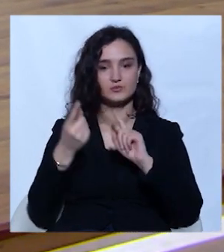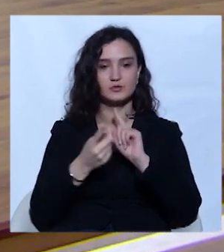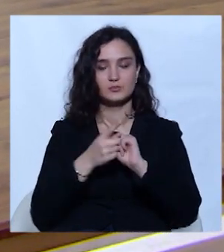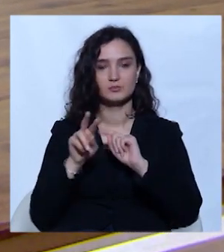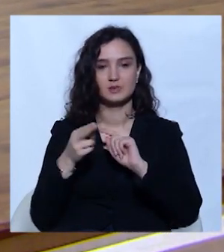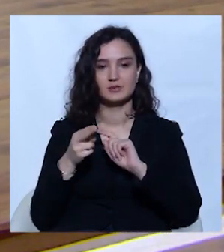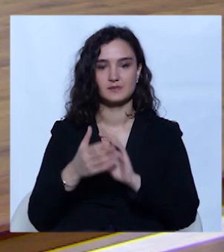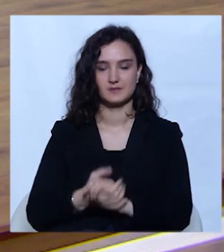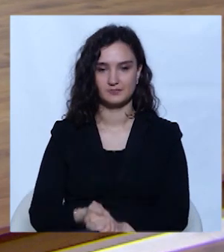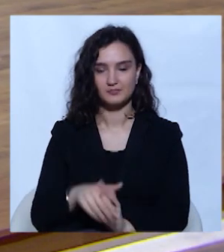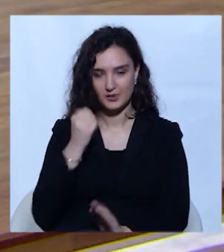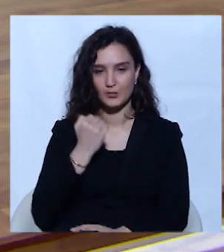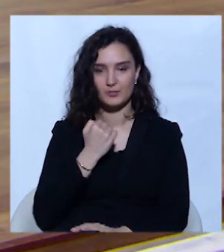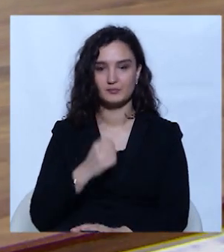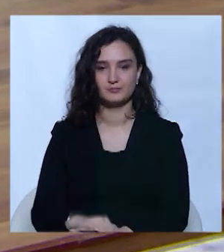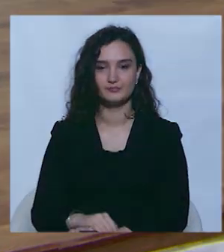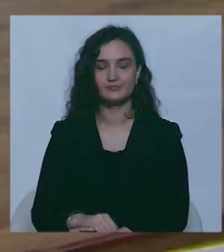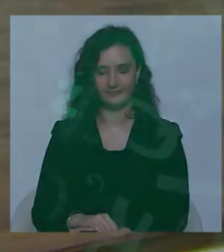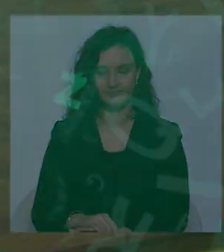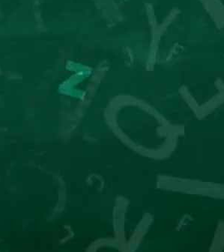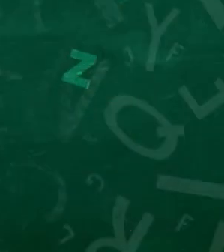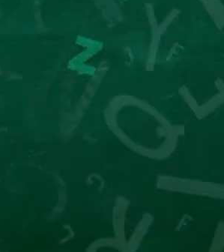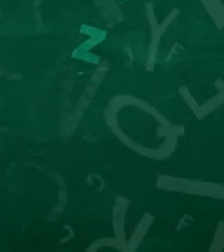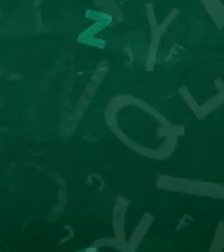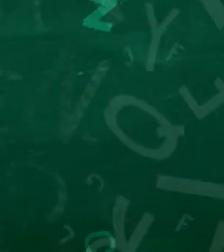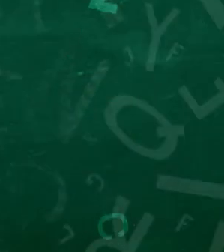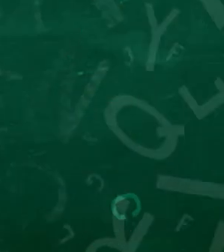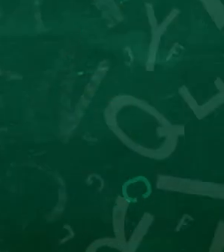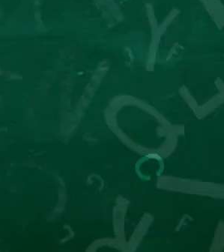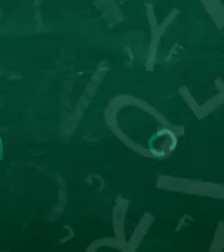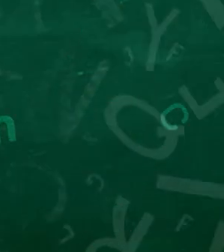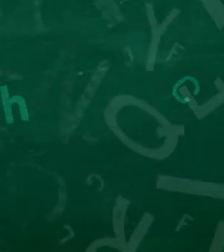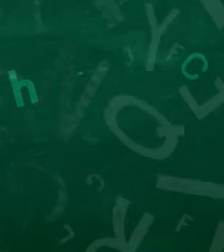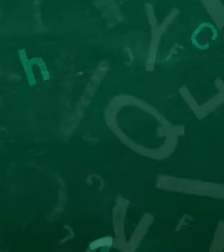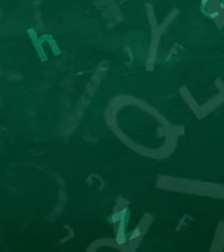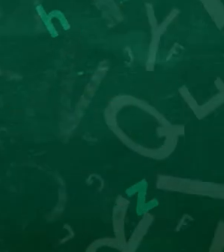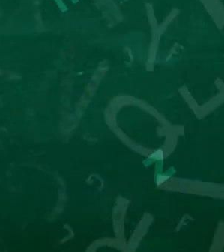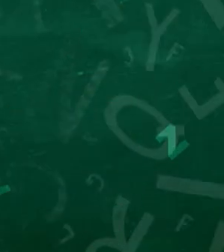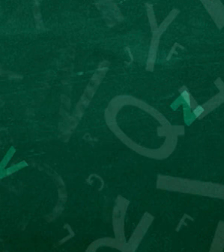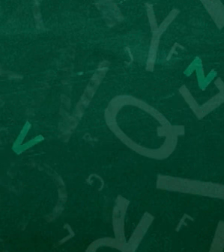next Friday. Thank you. Thank you.